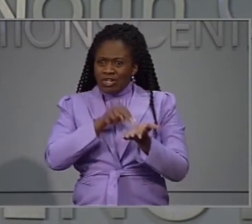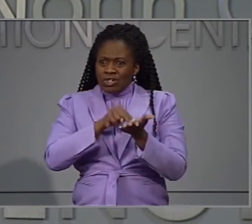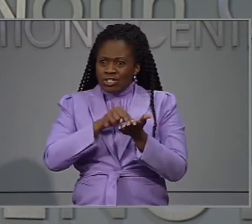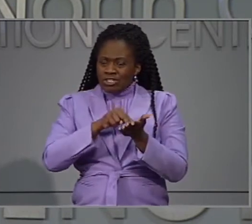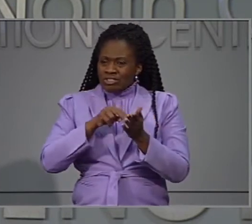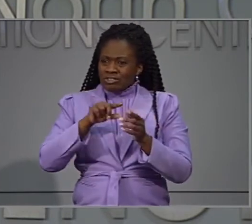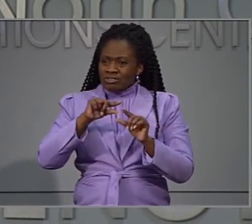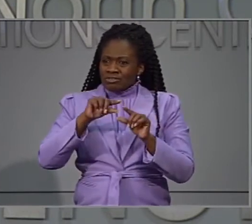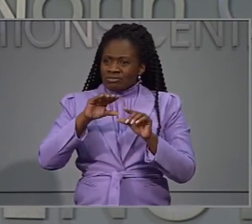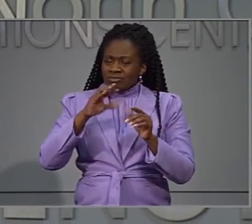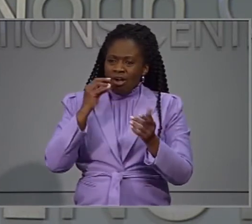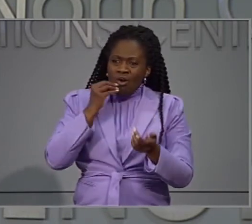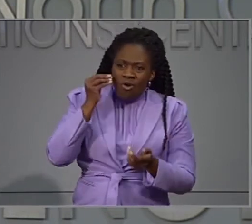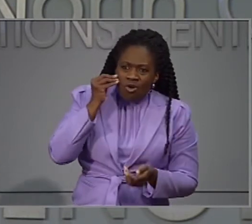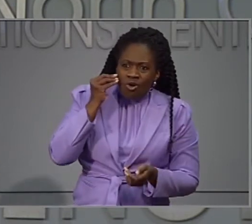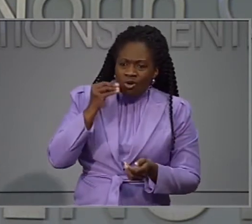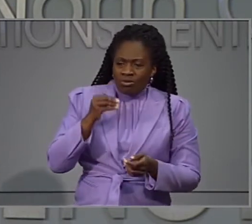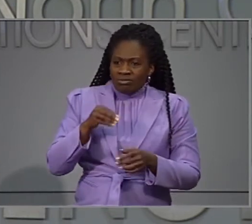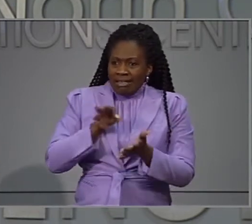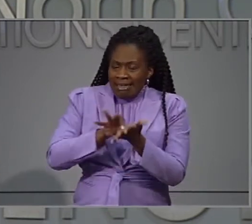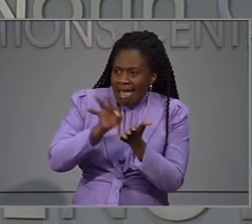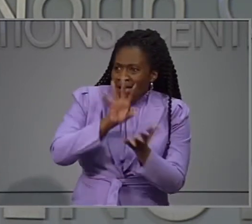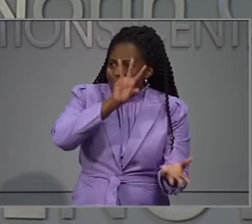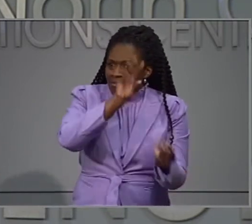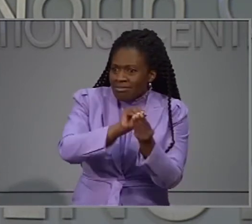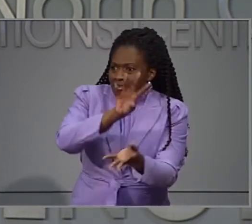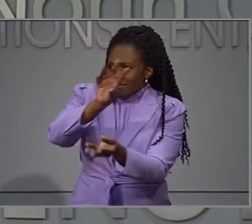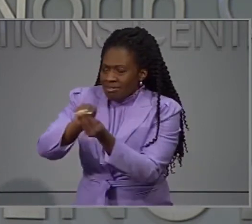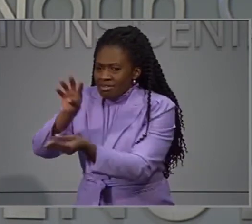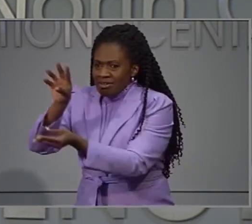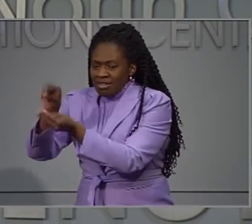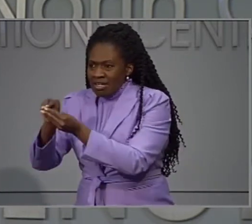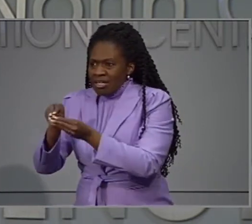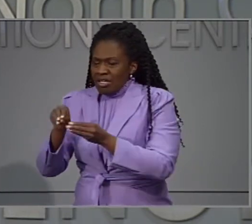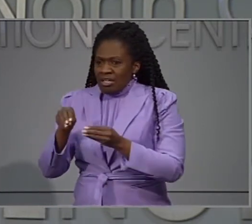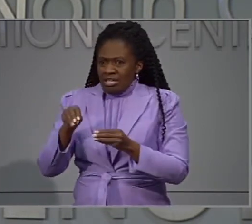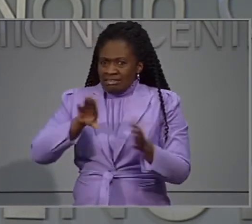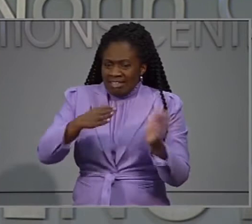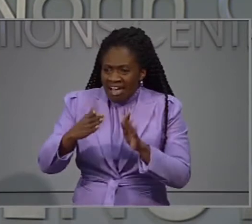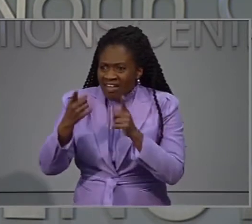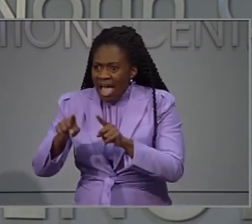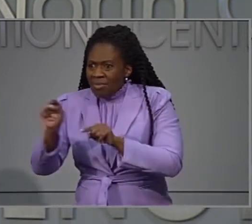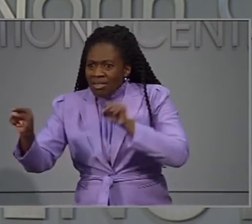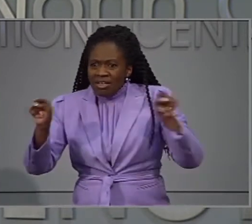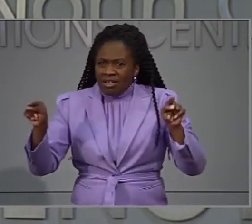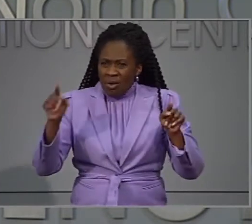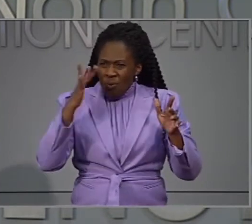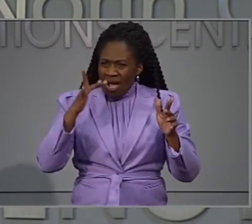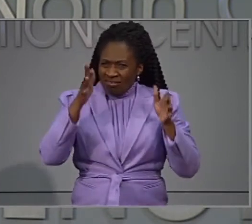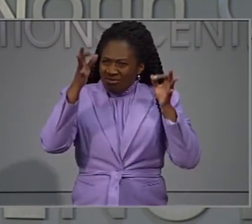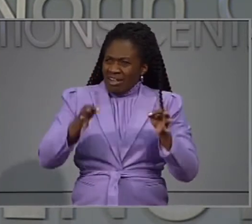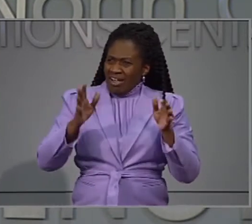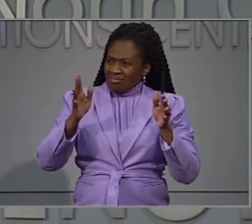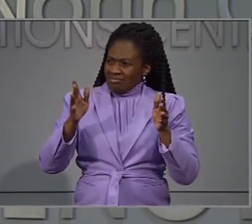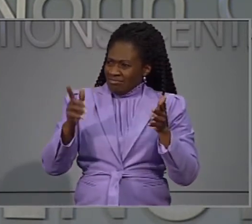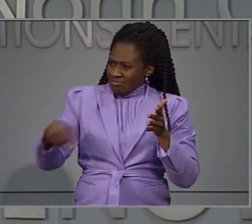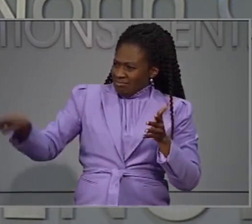counts and deaths instead of leaving it to each of the county's health departments to figure out what is